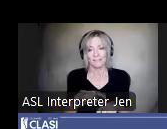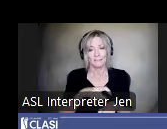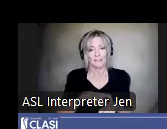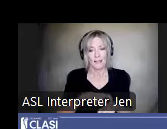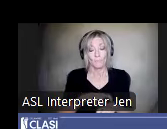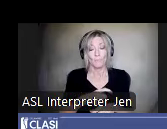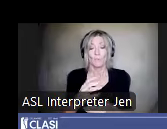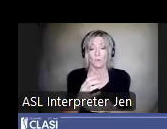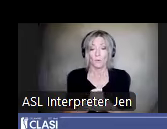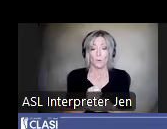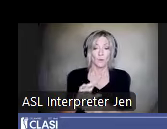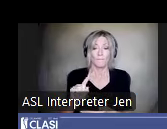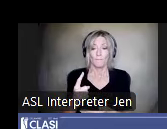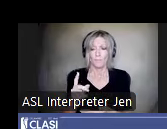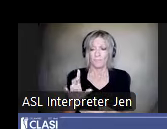your first